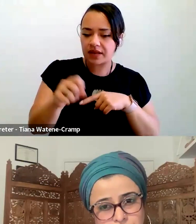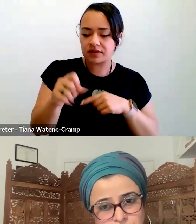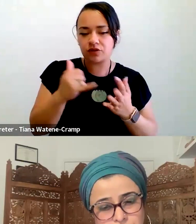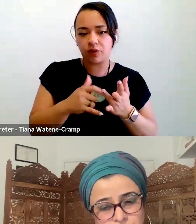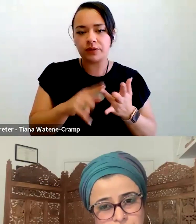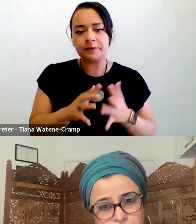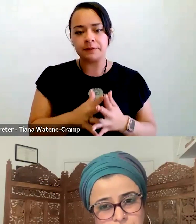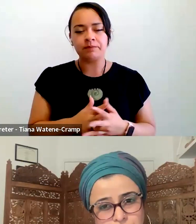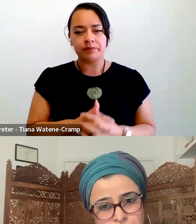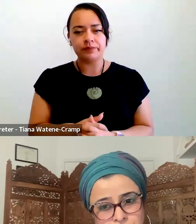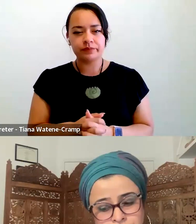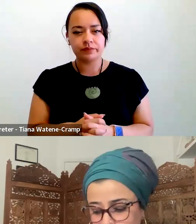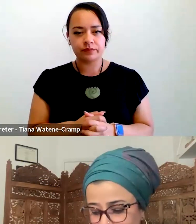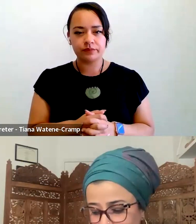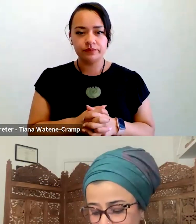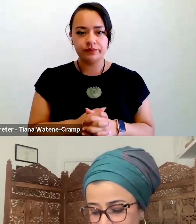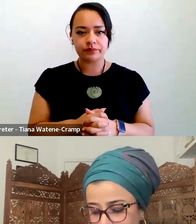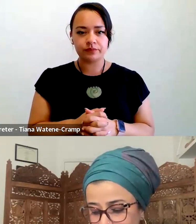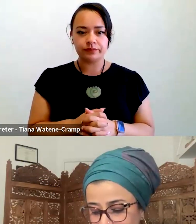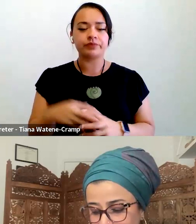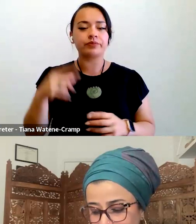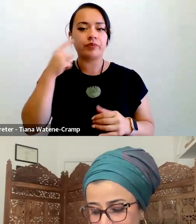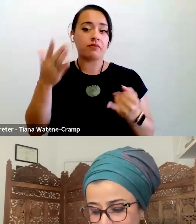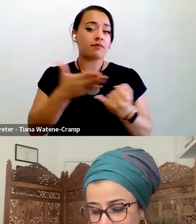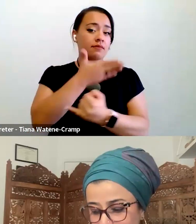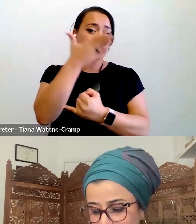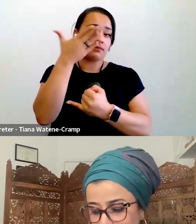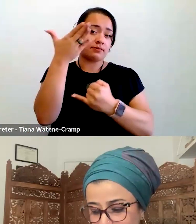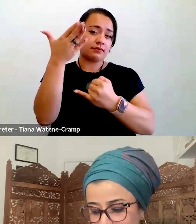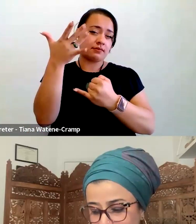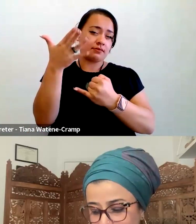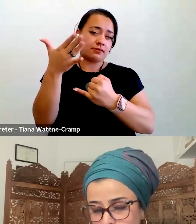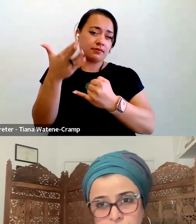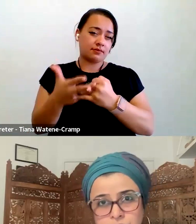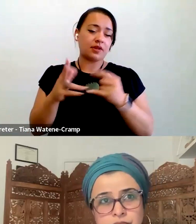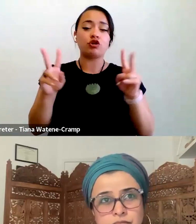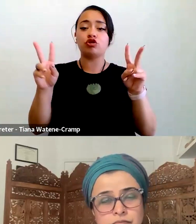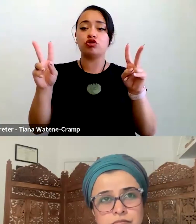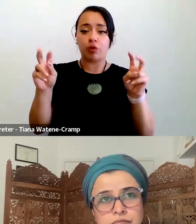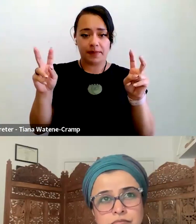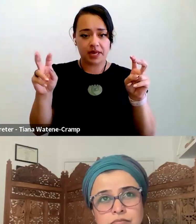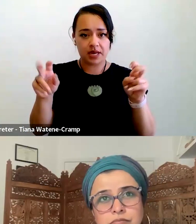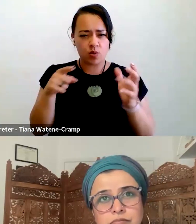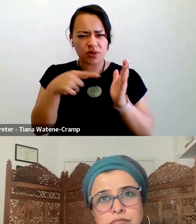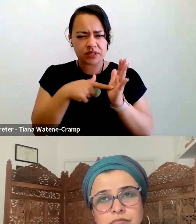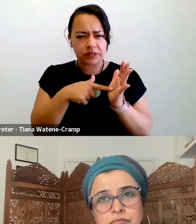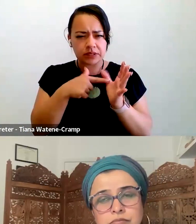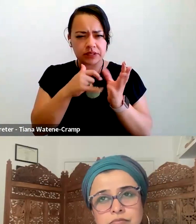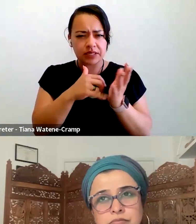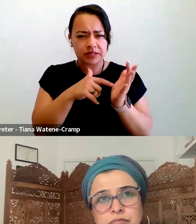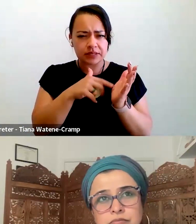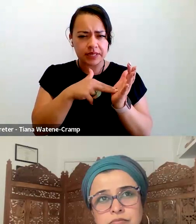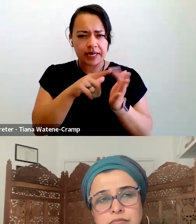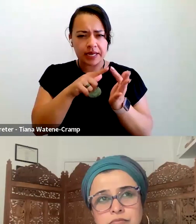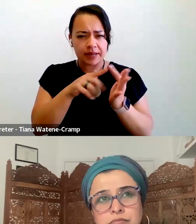I think we'll go to our final topic, unless Tasneem, you wanted to say anything else about ways of reducing barriers,